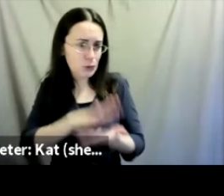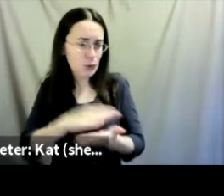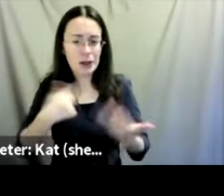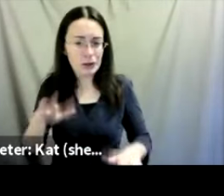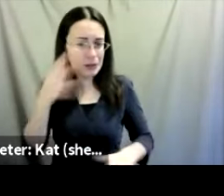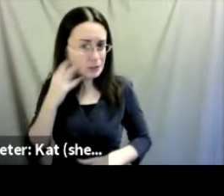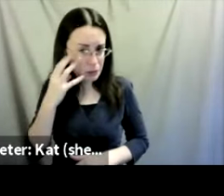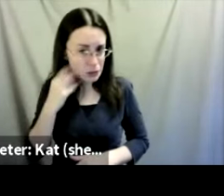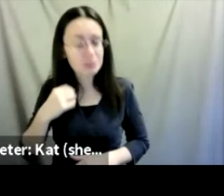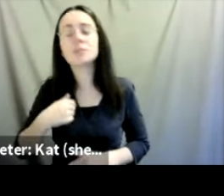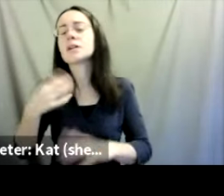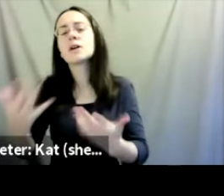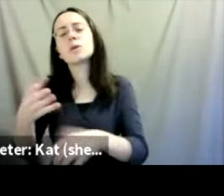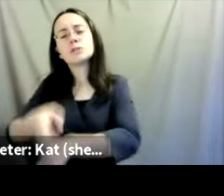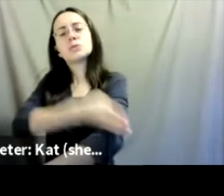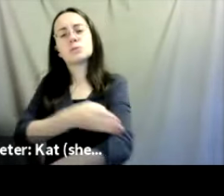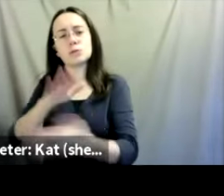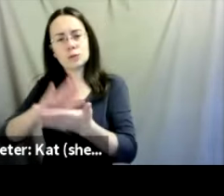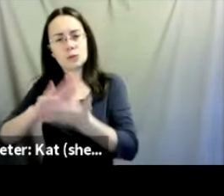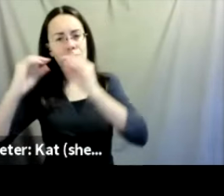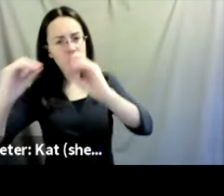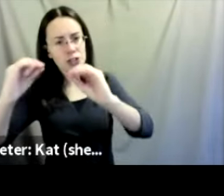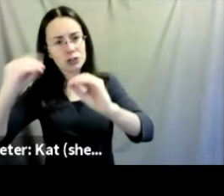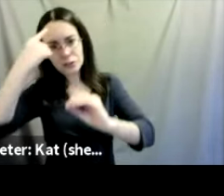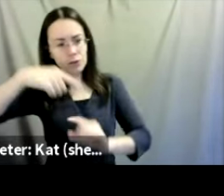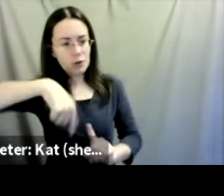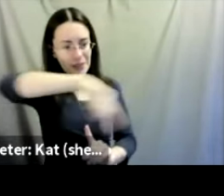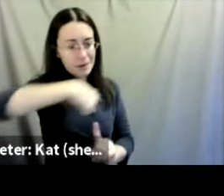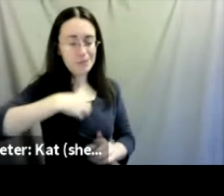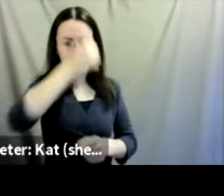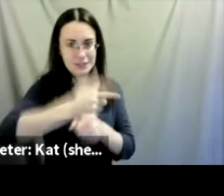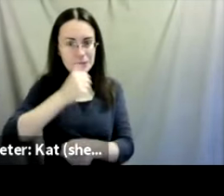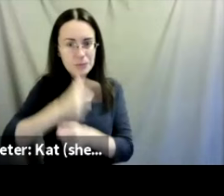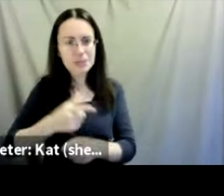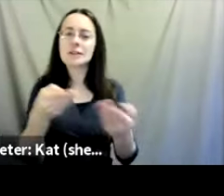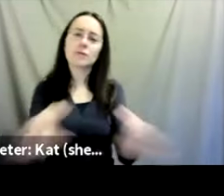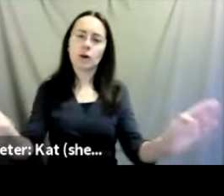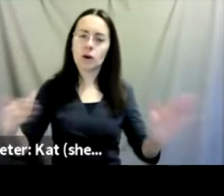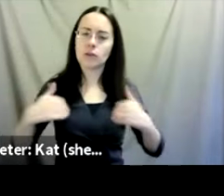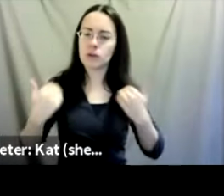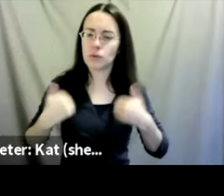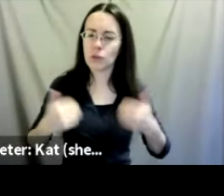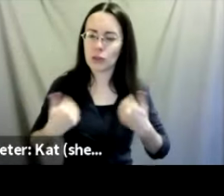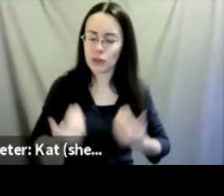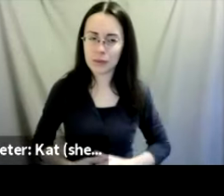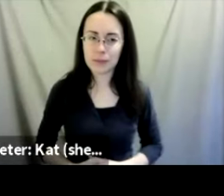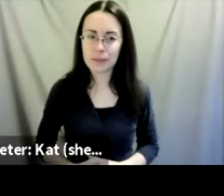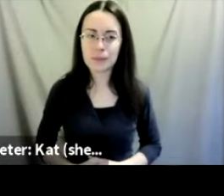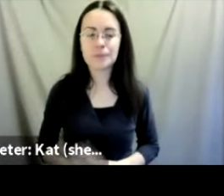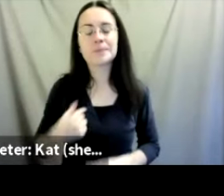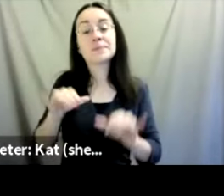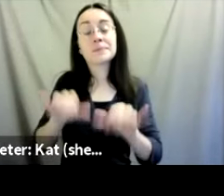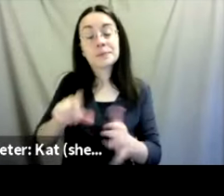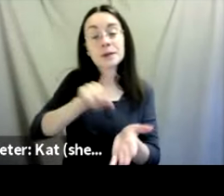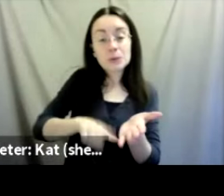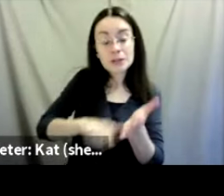for anyone else that isn't receiving the education that they need. And I found that research and advocacy is the best